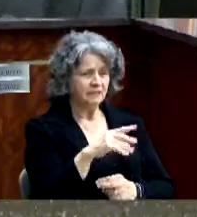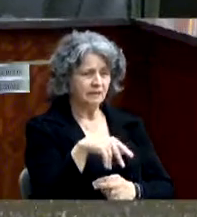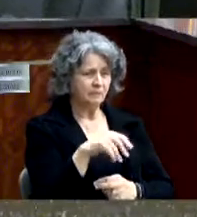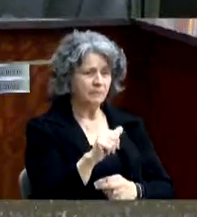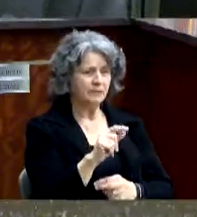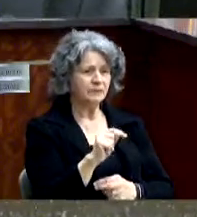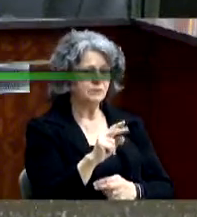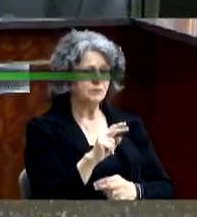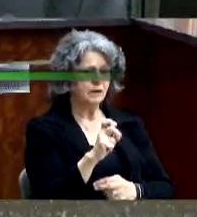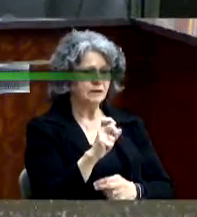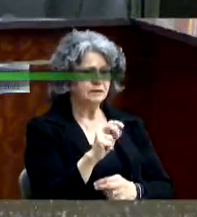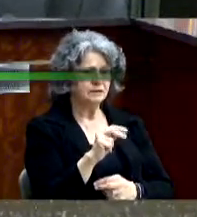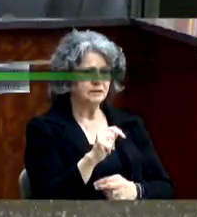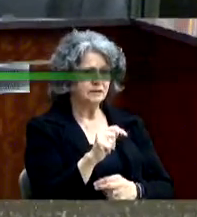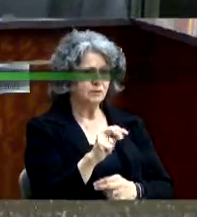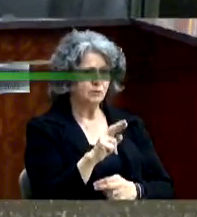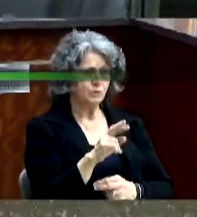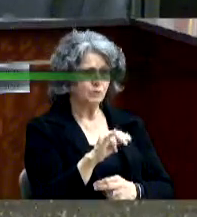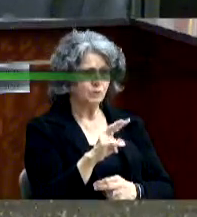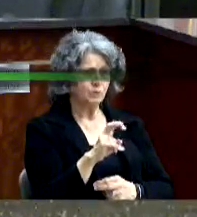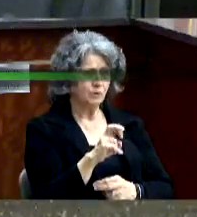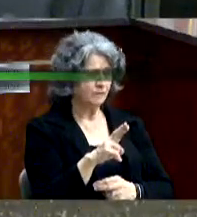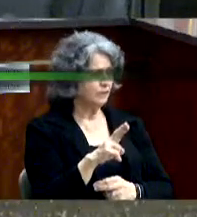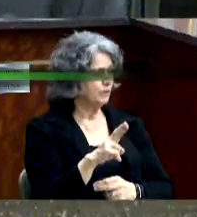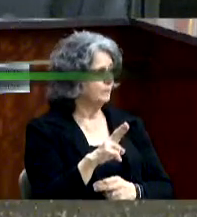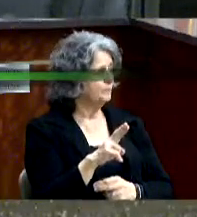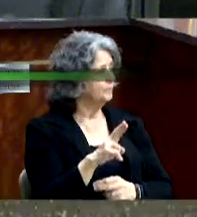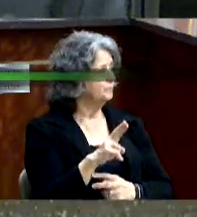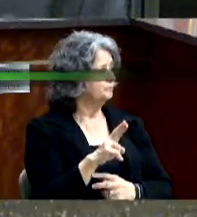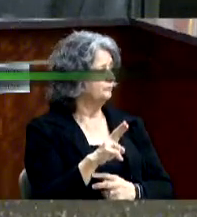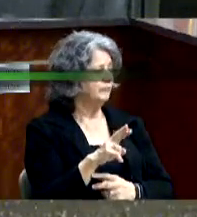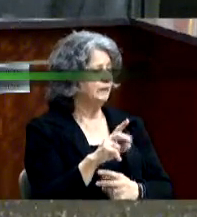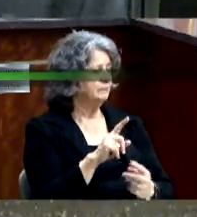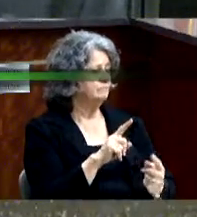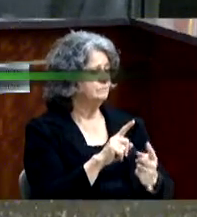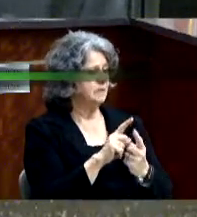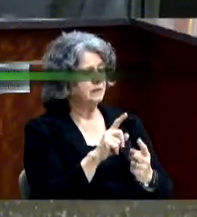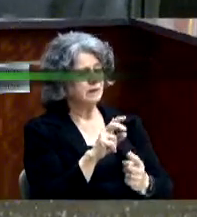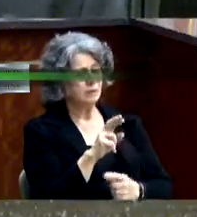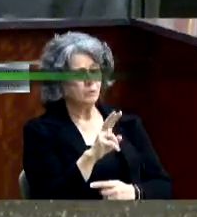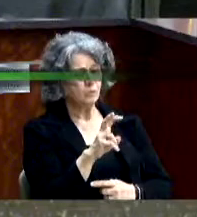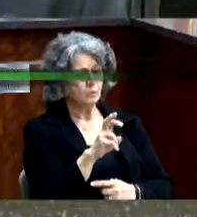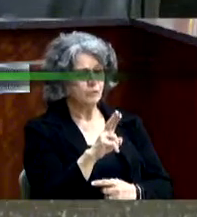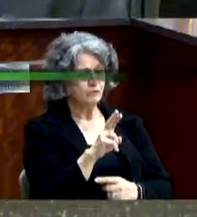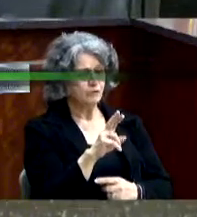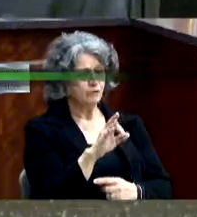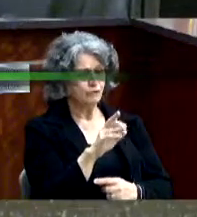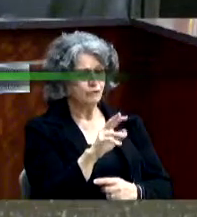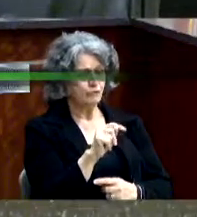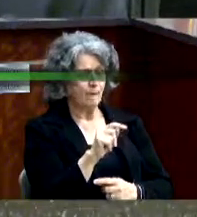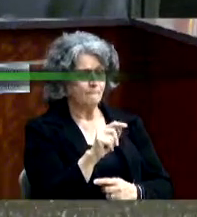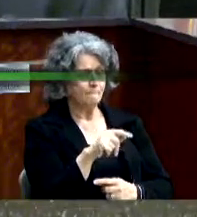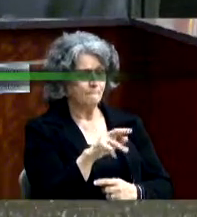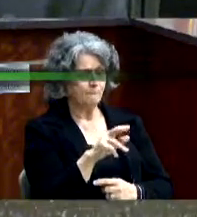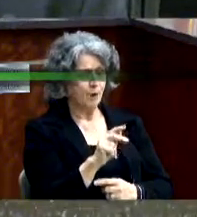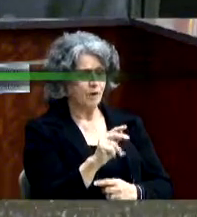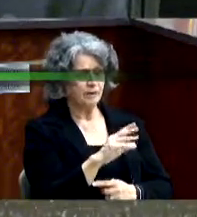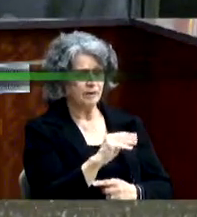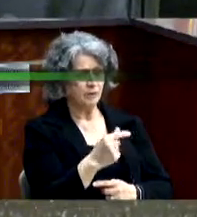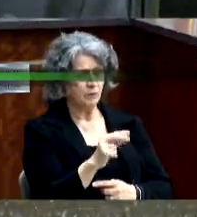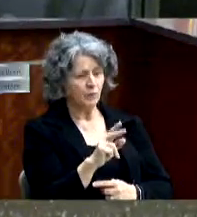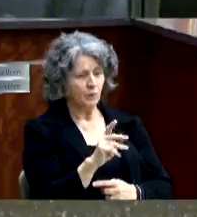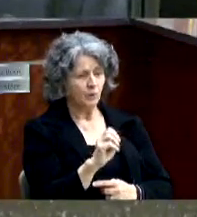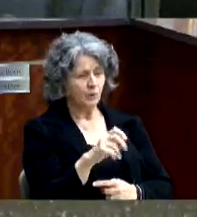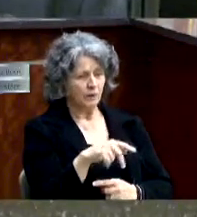9 a.m., not 10. You can meet at Riverfront Park at Avondale, and you can meet over at Goody Park over near